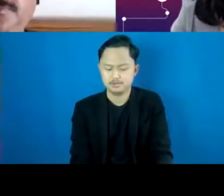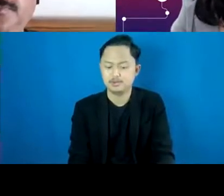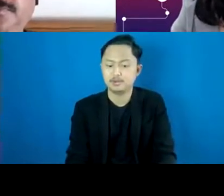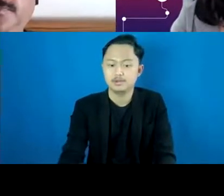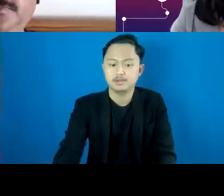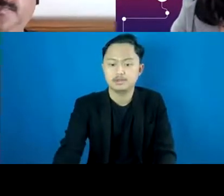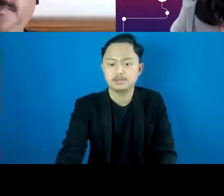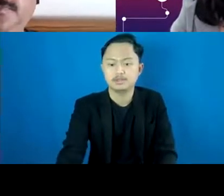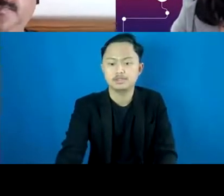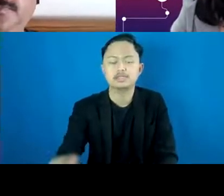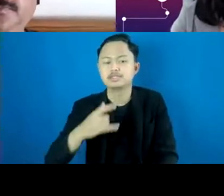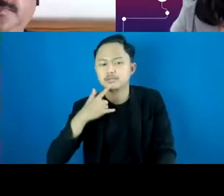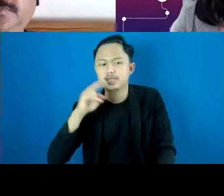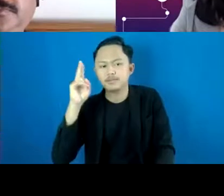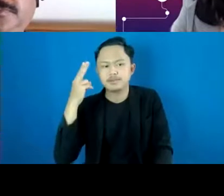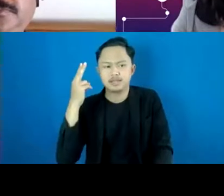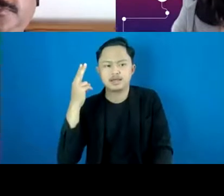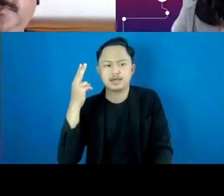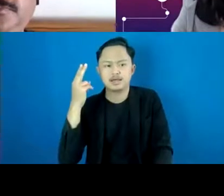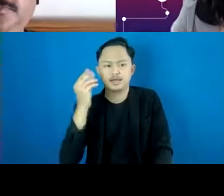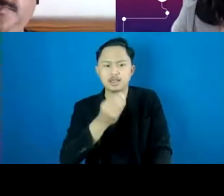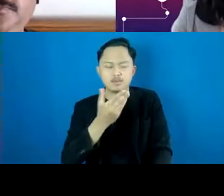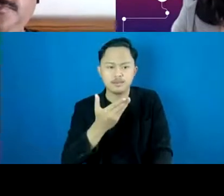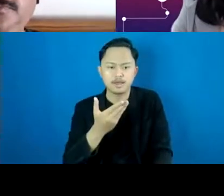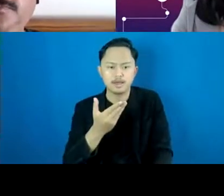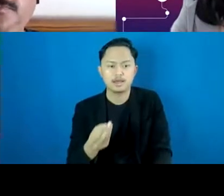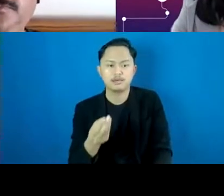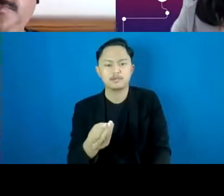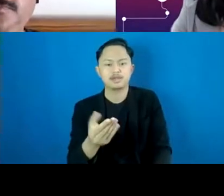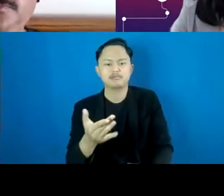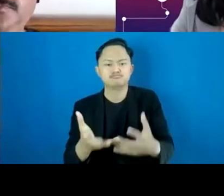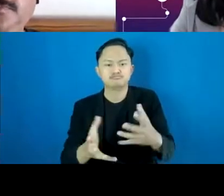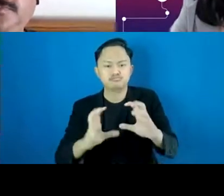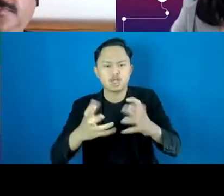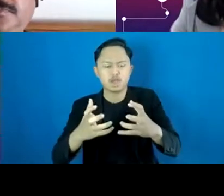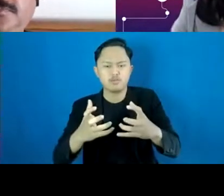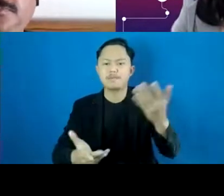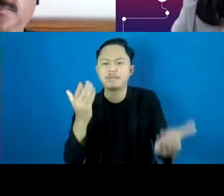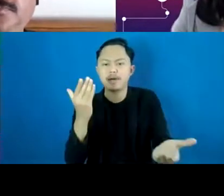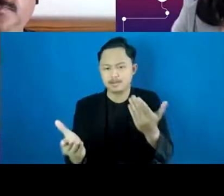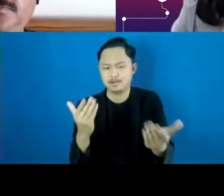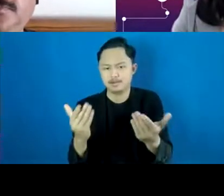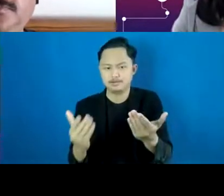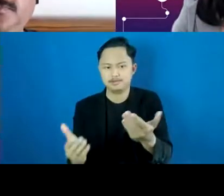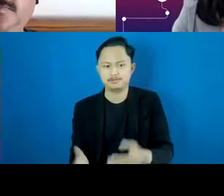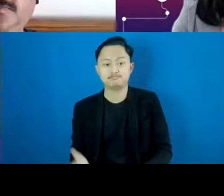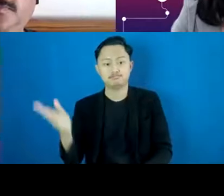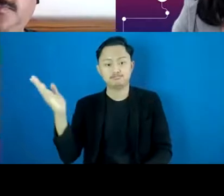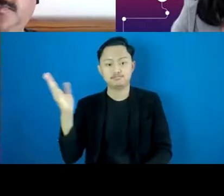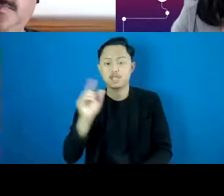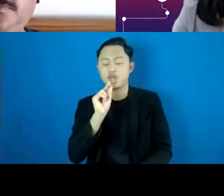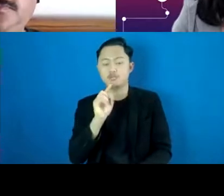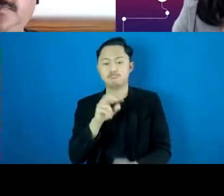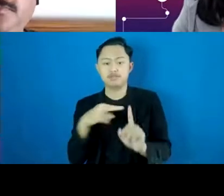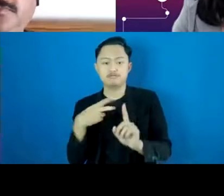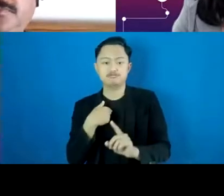bus fleet in any country compared to global comparison. This is it from my side with